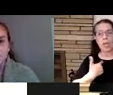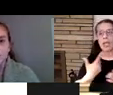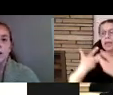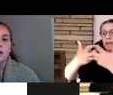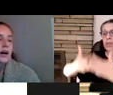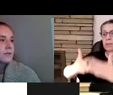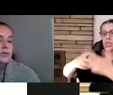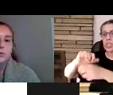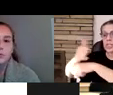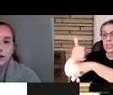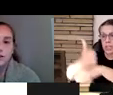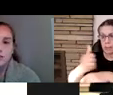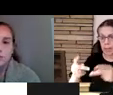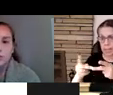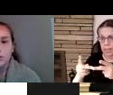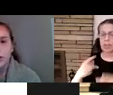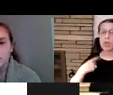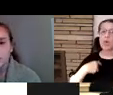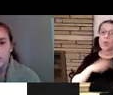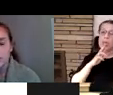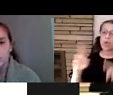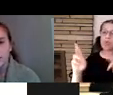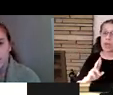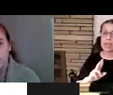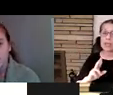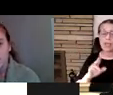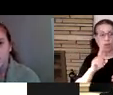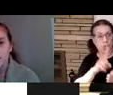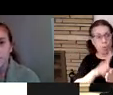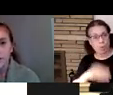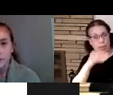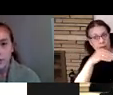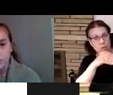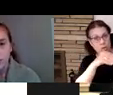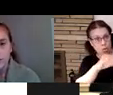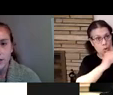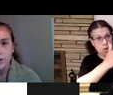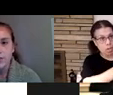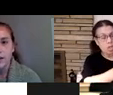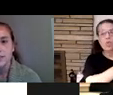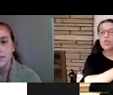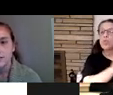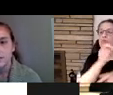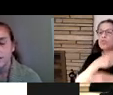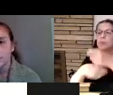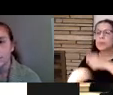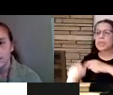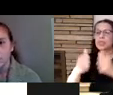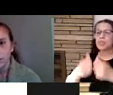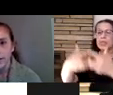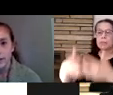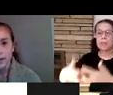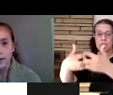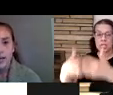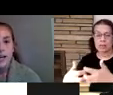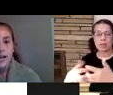sites. So we're prepared to move locations from the retail work stream to the fare vending machine work stream if they unsuccessfully progress in